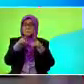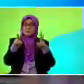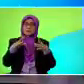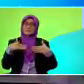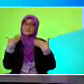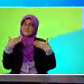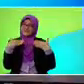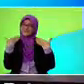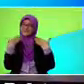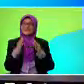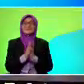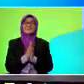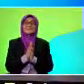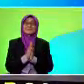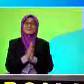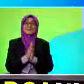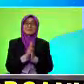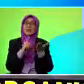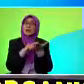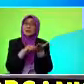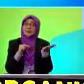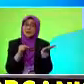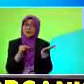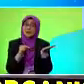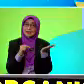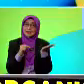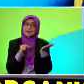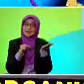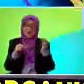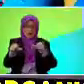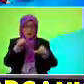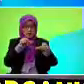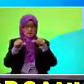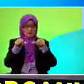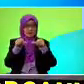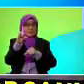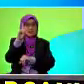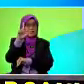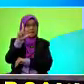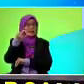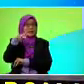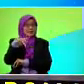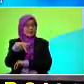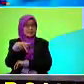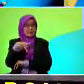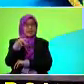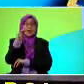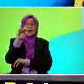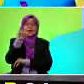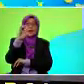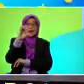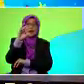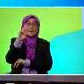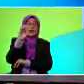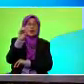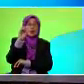interesting. And our subject today is SAINS dual language program, which is microorganism, growth factors